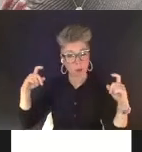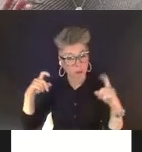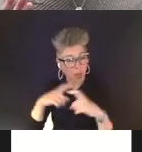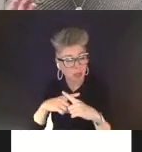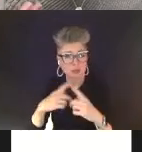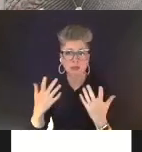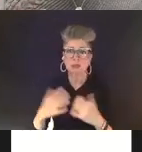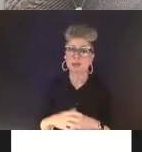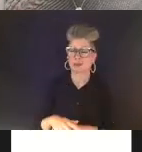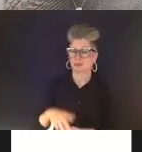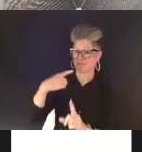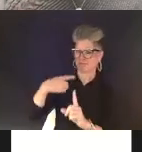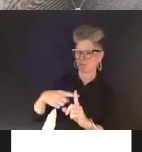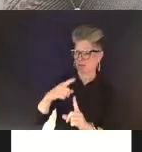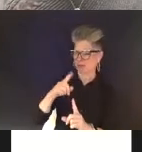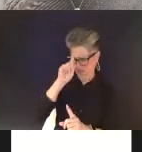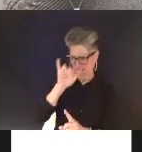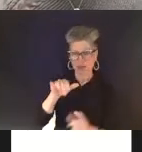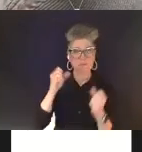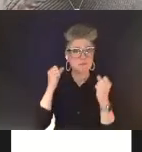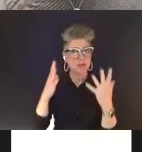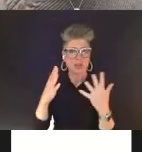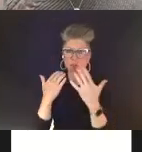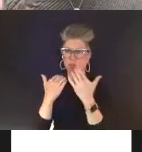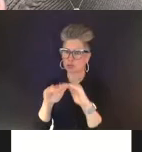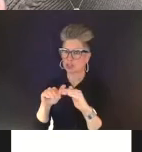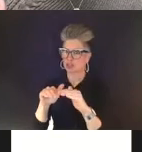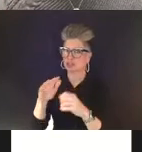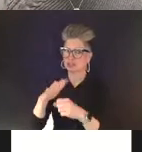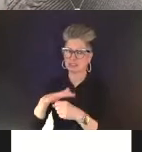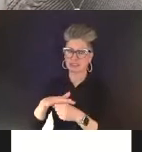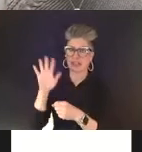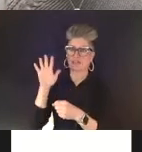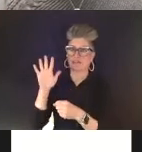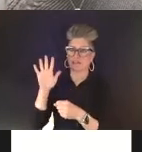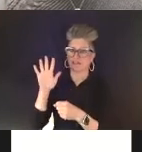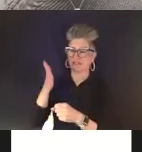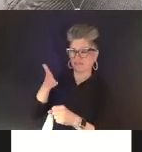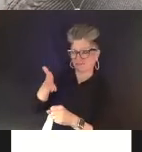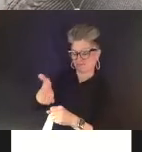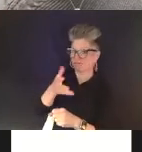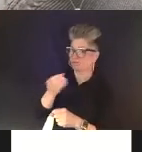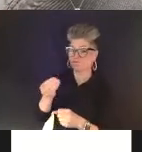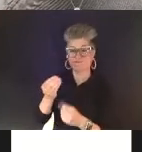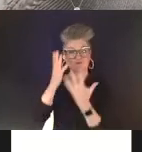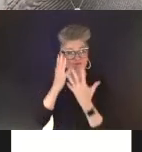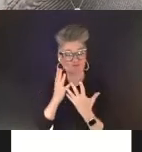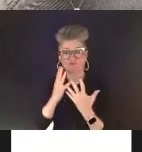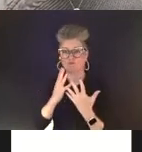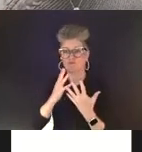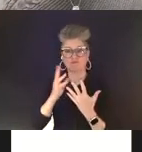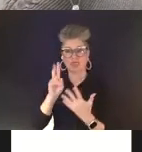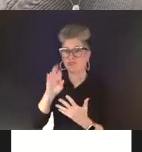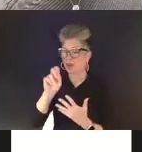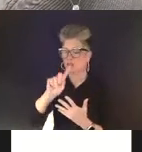that there were a lot of restrictions that were lifted, and unfortunately, the virus has been allowed to just take